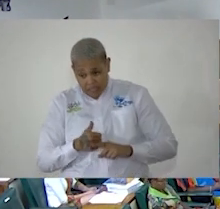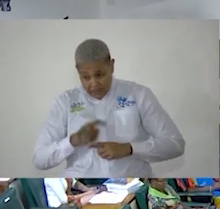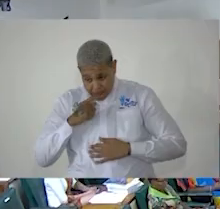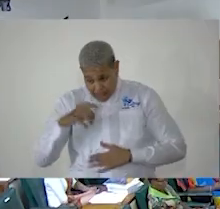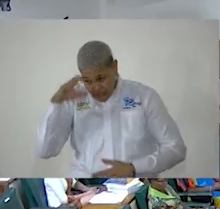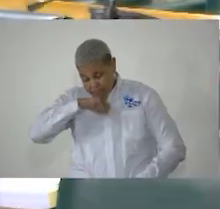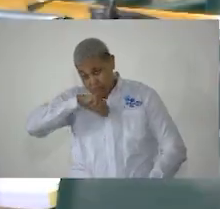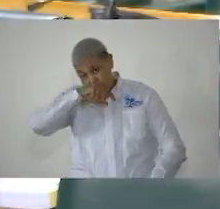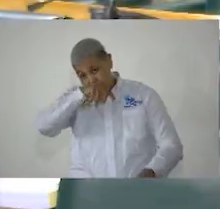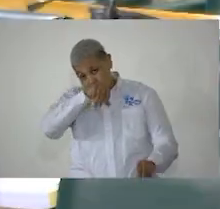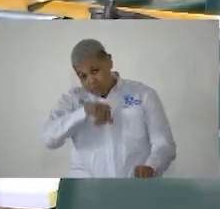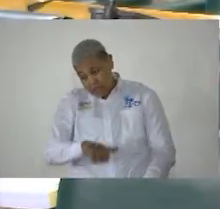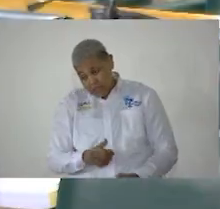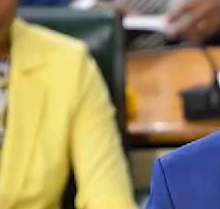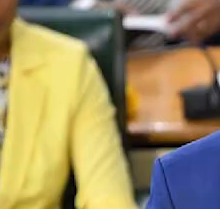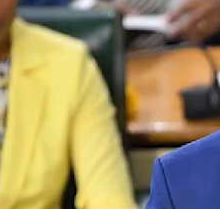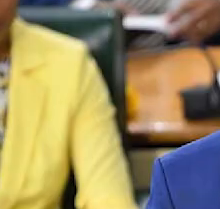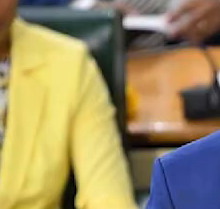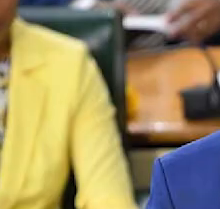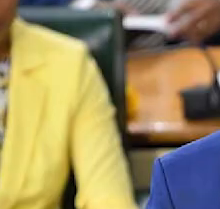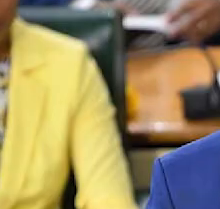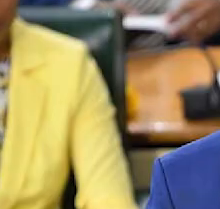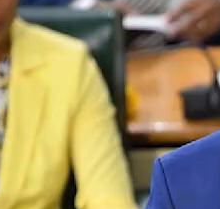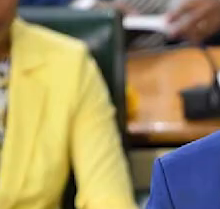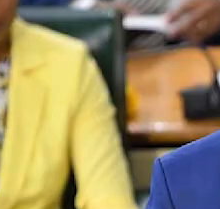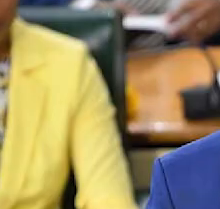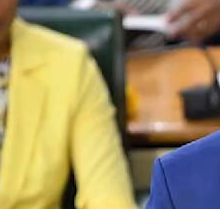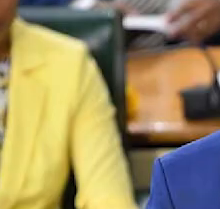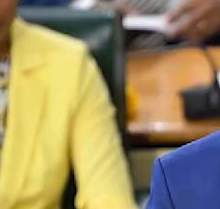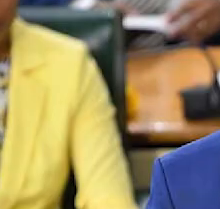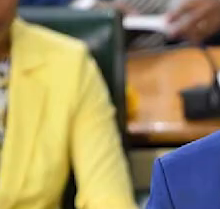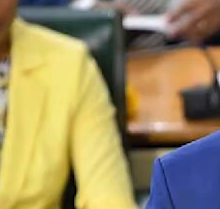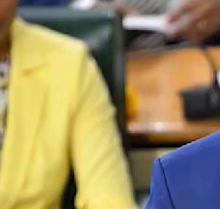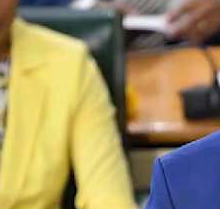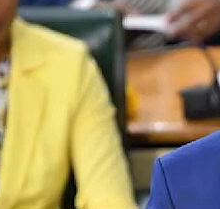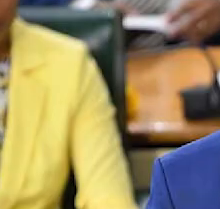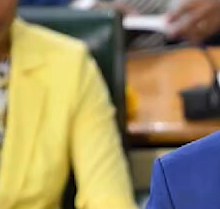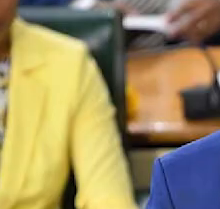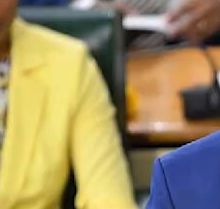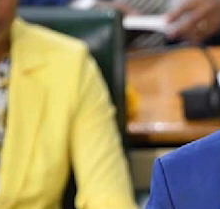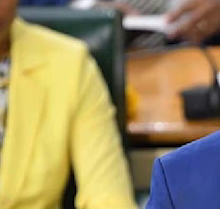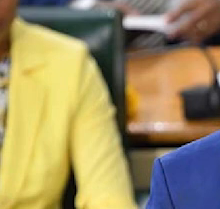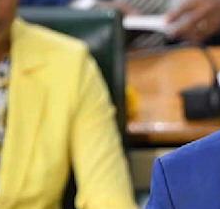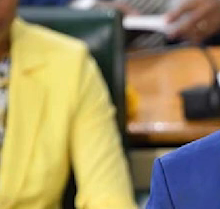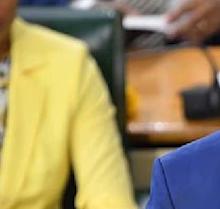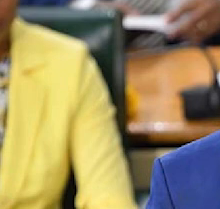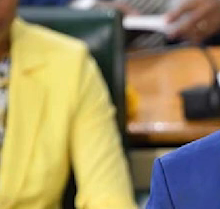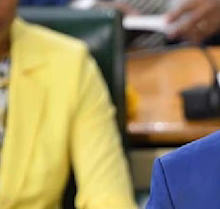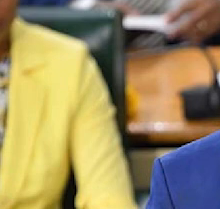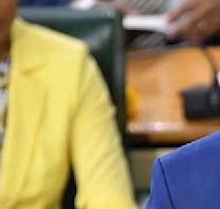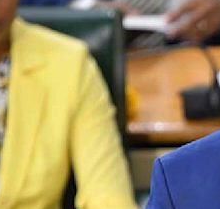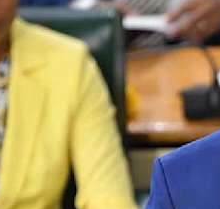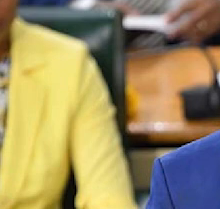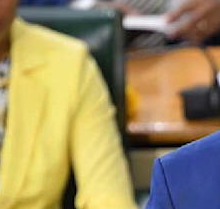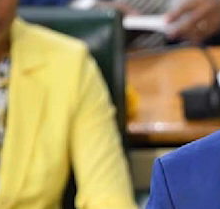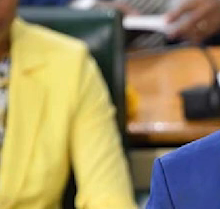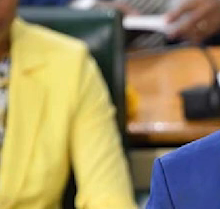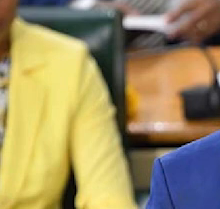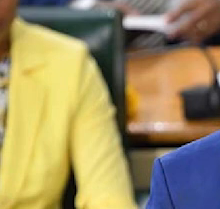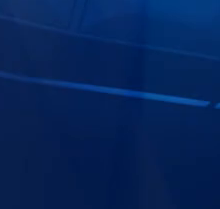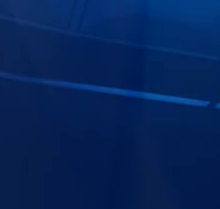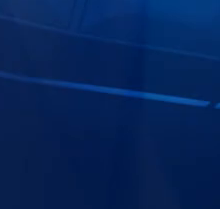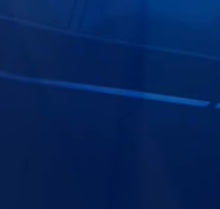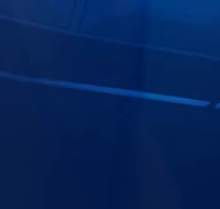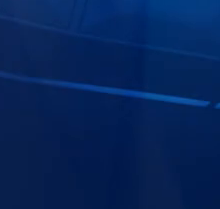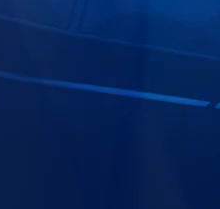by Finance Minister Dr. Nigel Clark. He says the allocation for capital expenditure focuses on priority areas to enhance